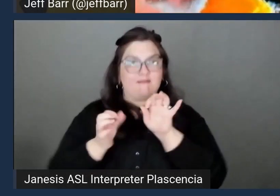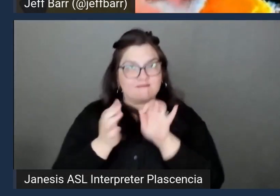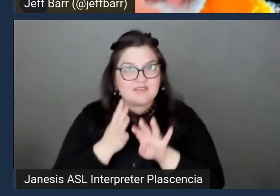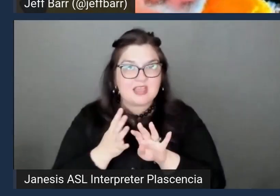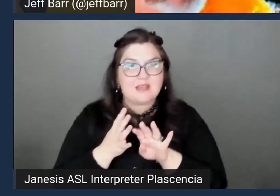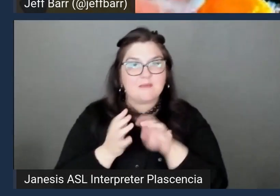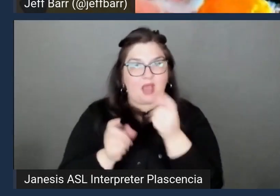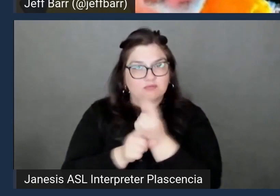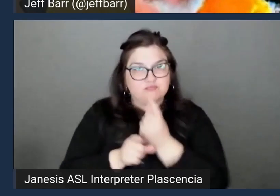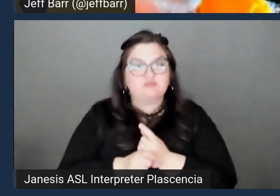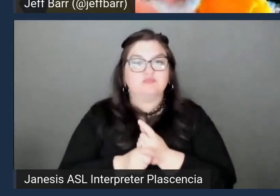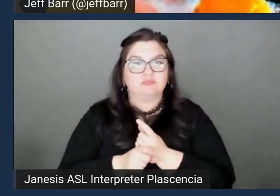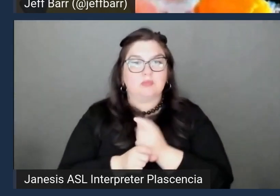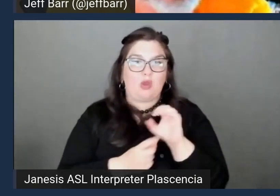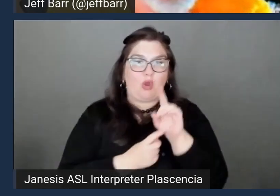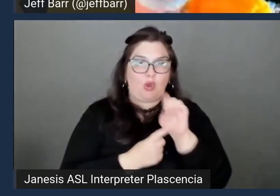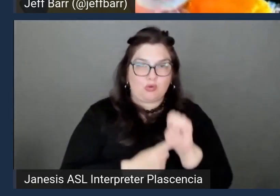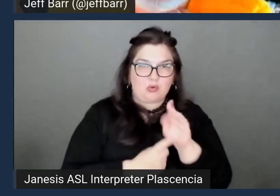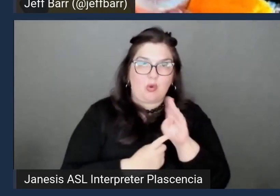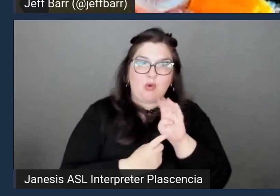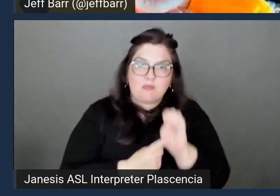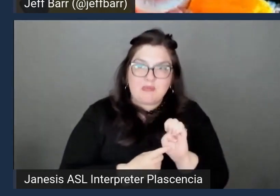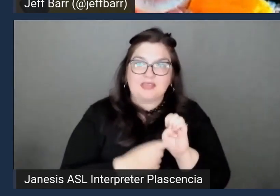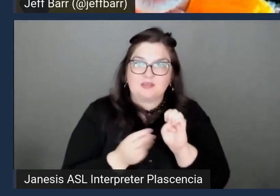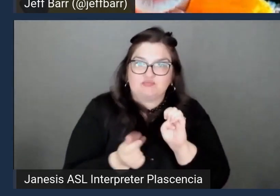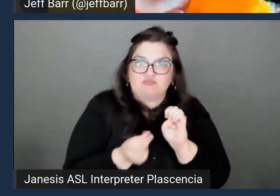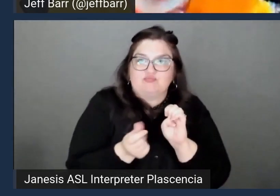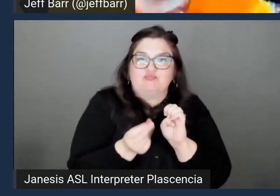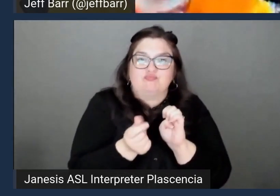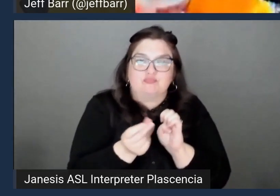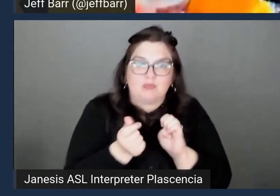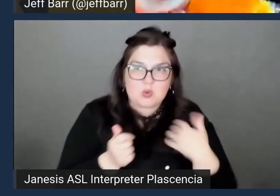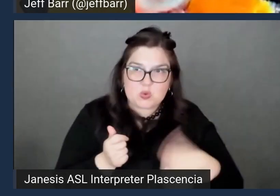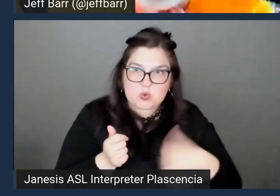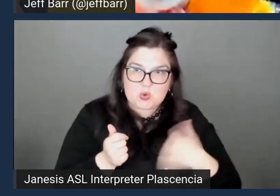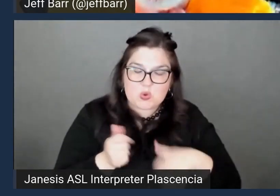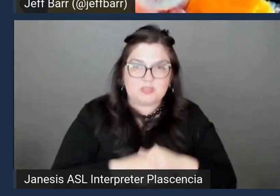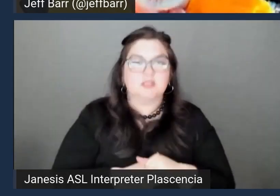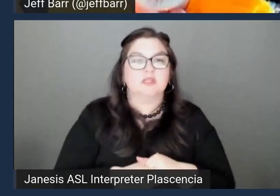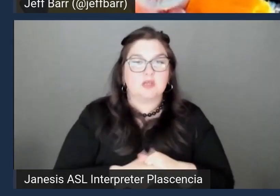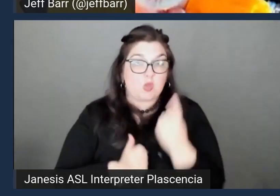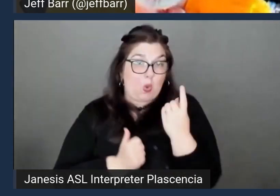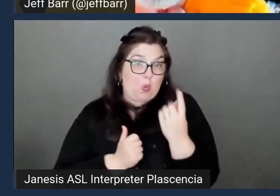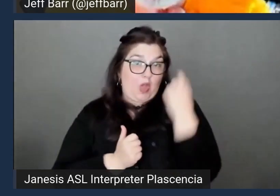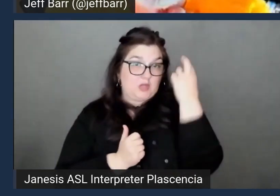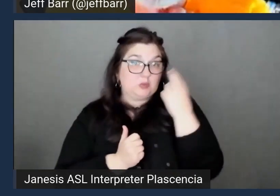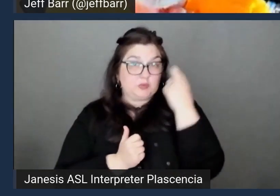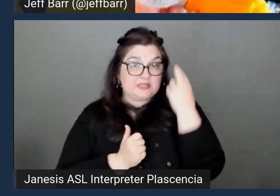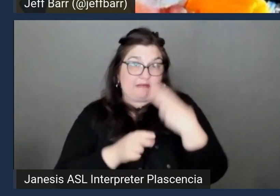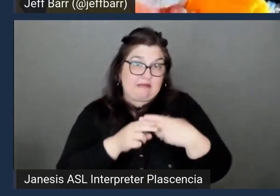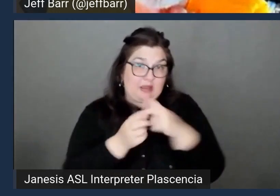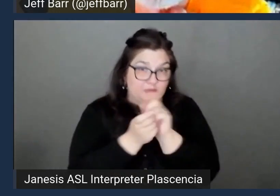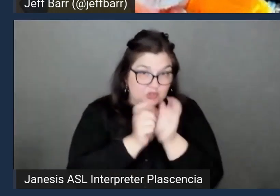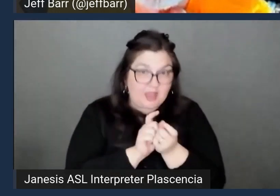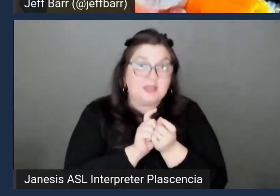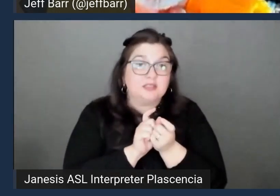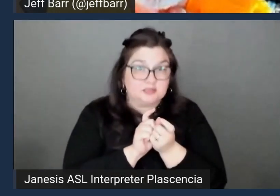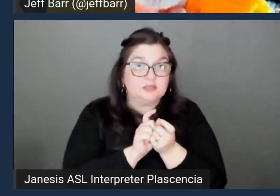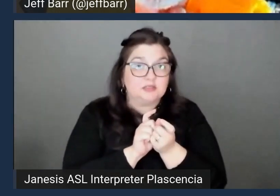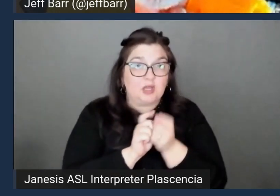code base. And so you can iterate much, much faster. And so one of the reasons why we changed the name,